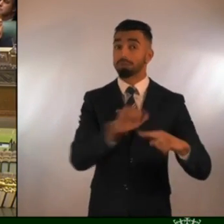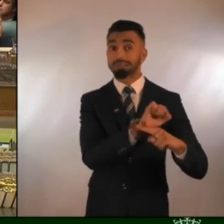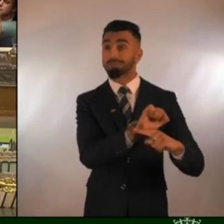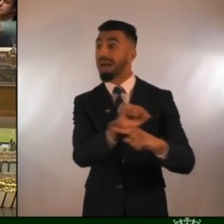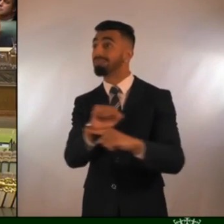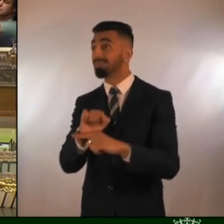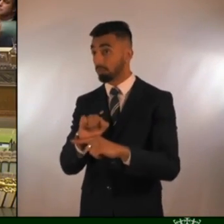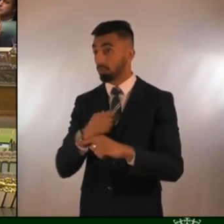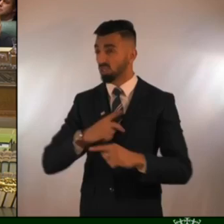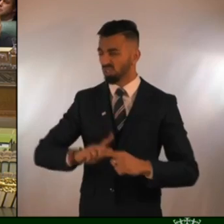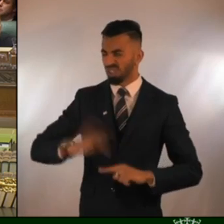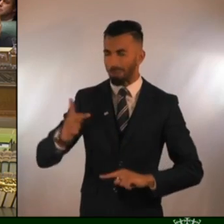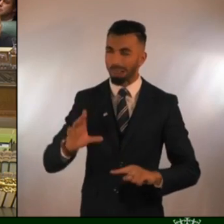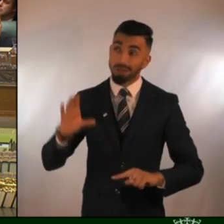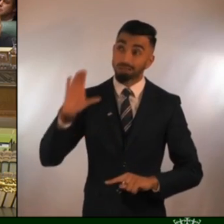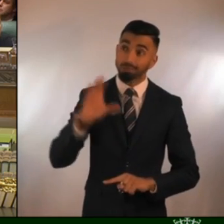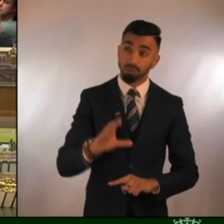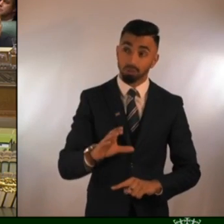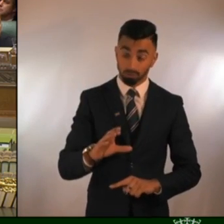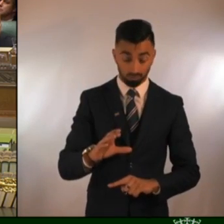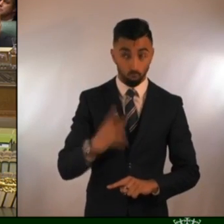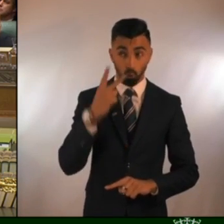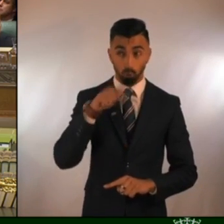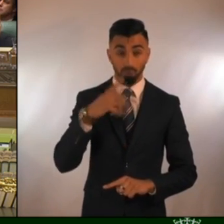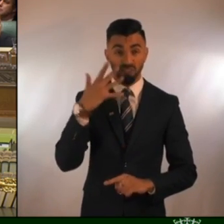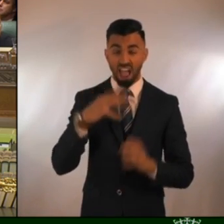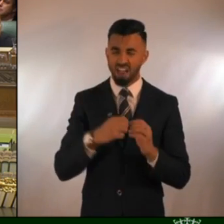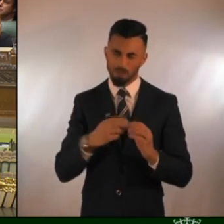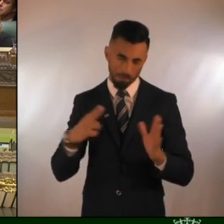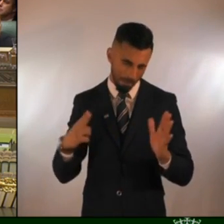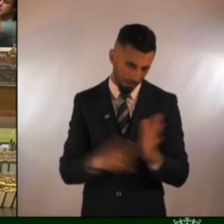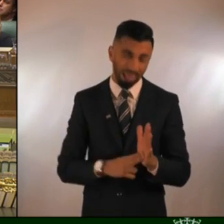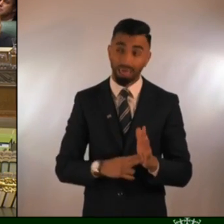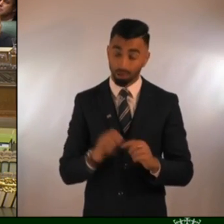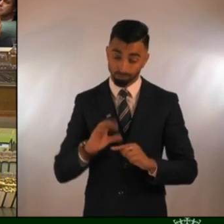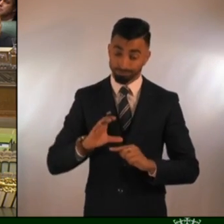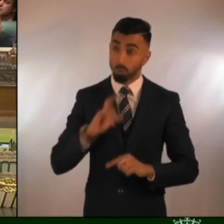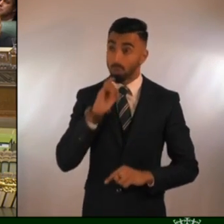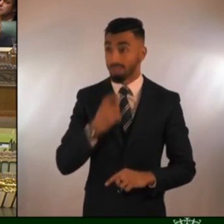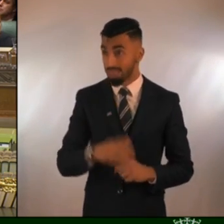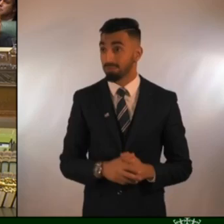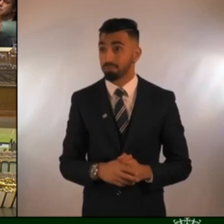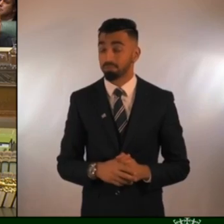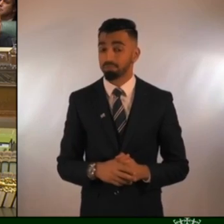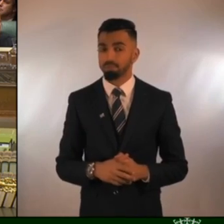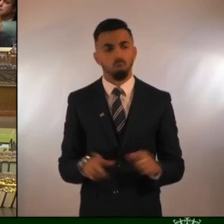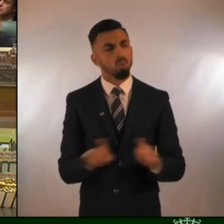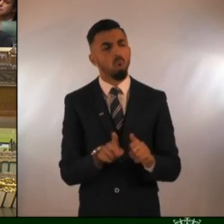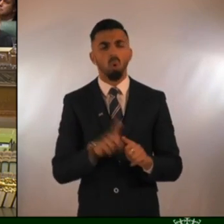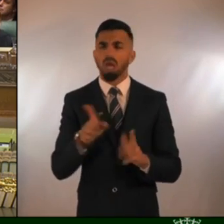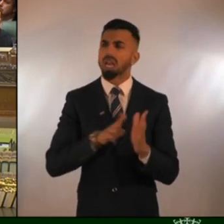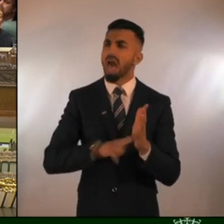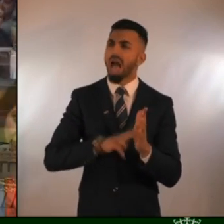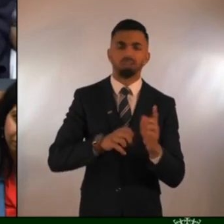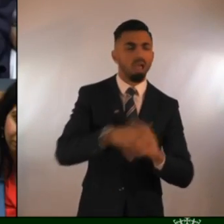Madam Deputy Speaker, we're also supporting natural habitats like woodlands and peat bogs. I can confirm today that to